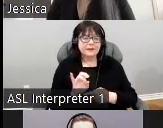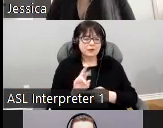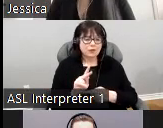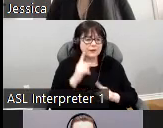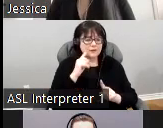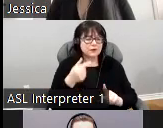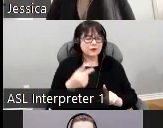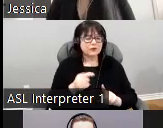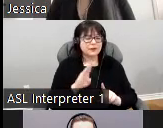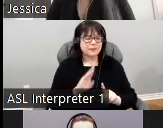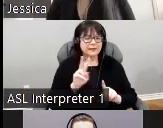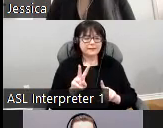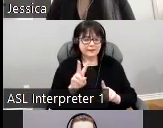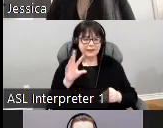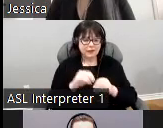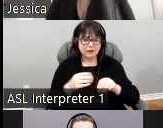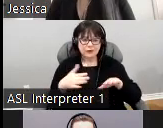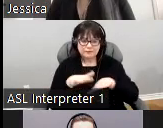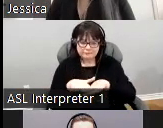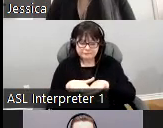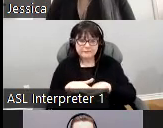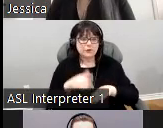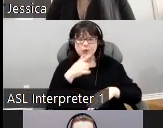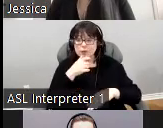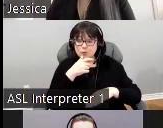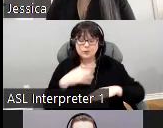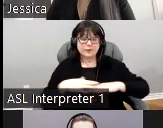GBV. And these included Indigenous women, 2S